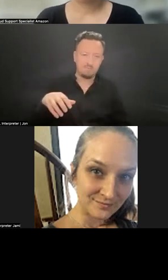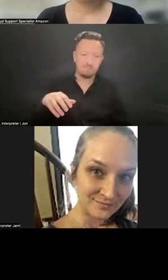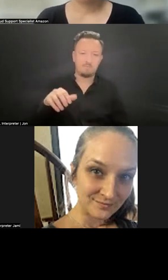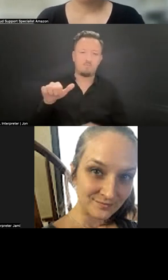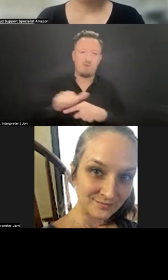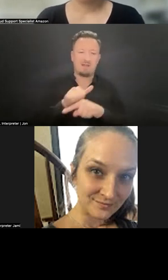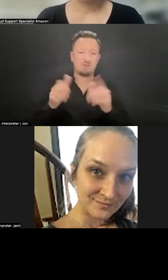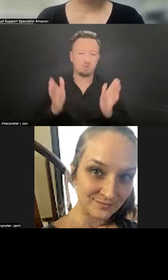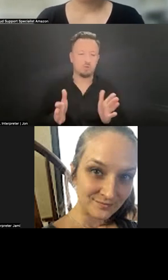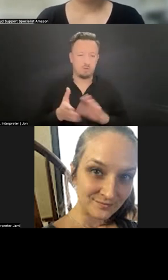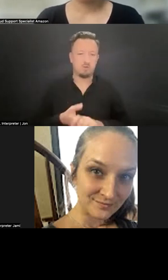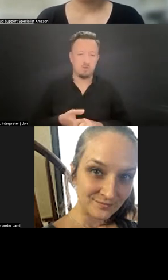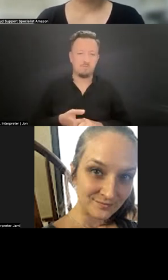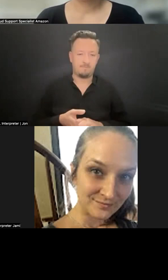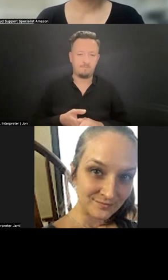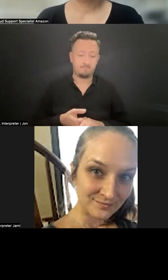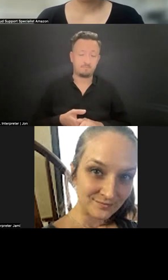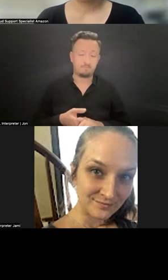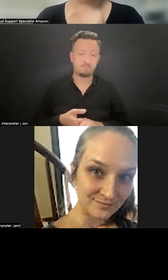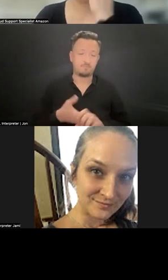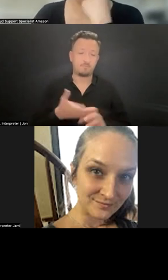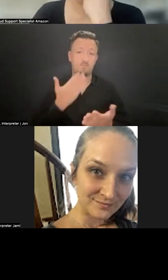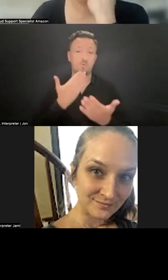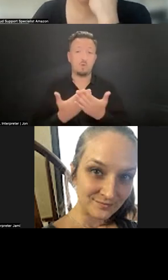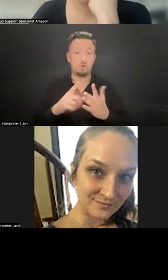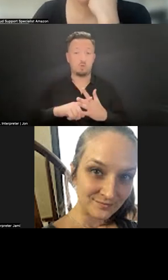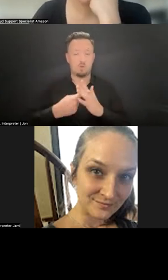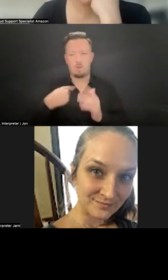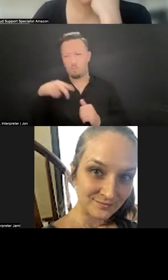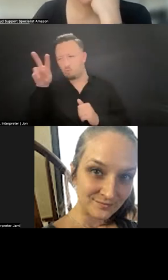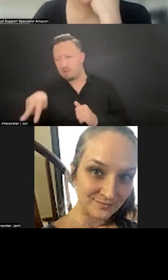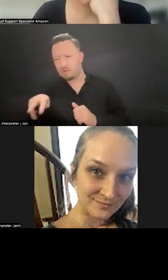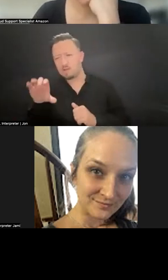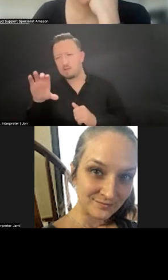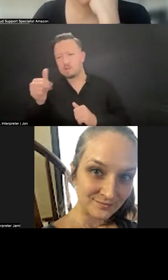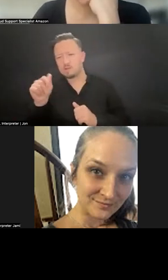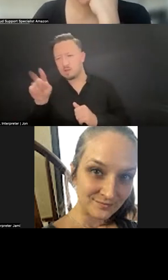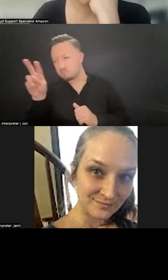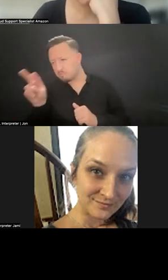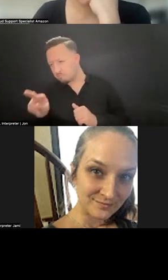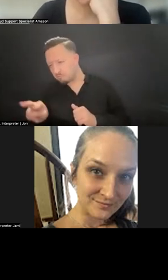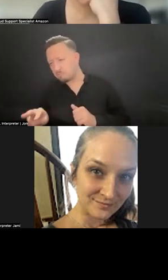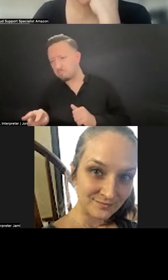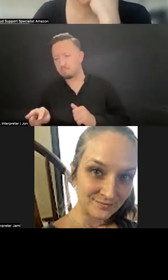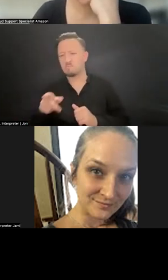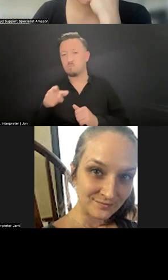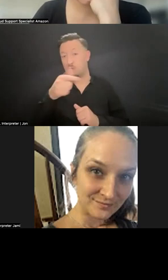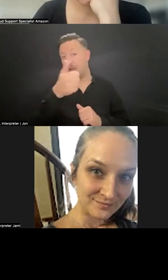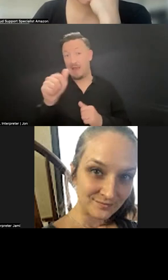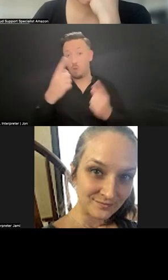Practitioner is certainly, it's a great start. So I'm looking at your live chat. If there's any specific question, you can just put it right